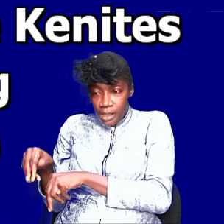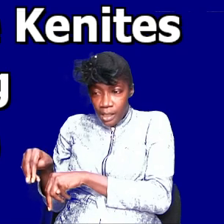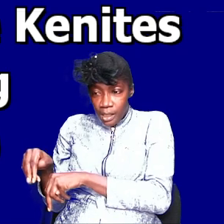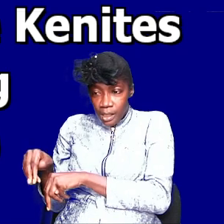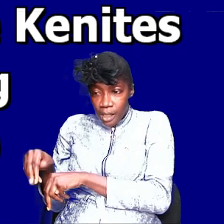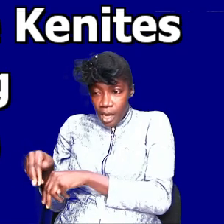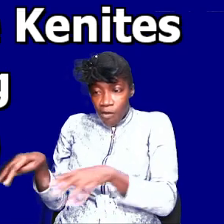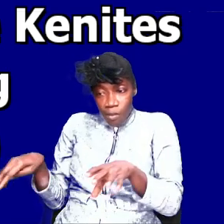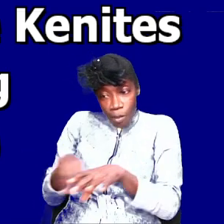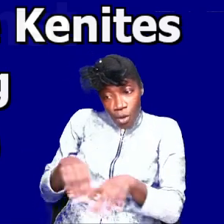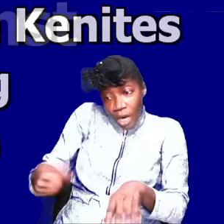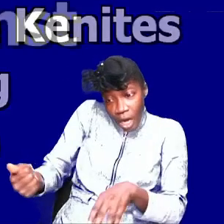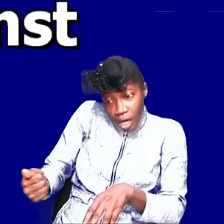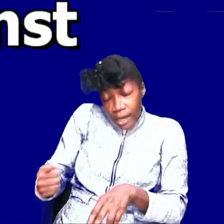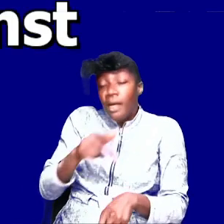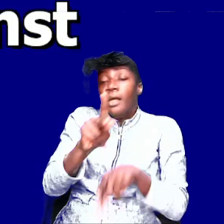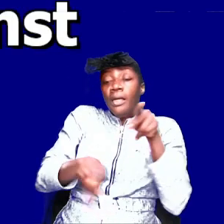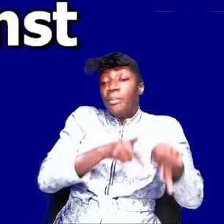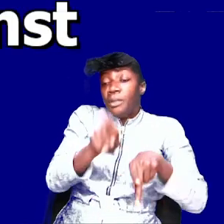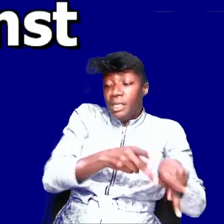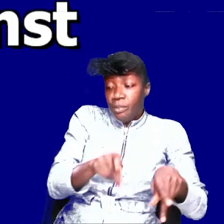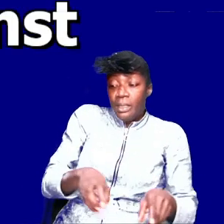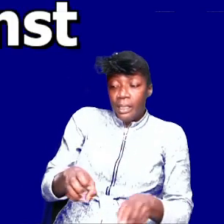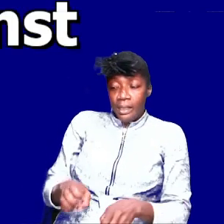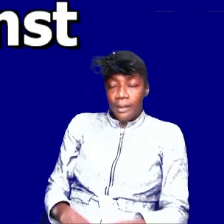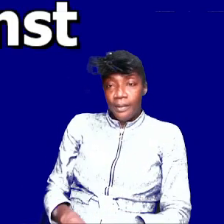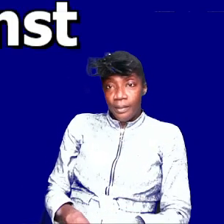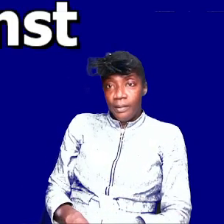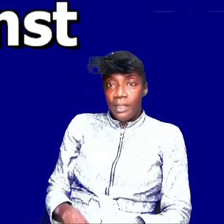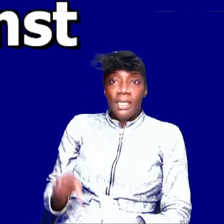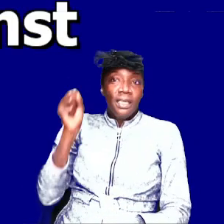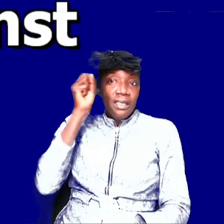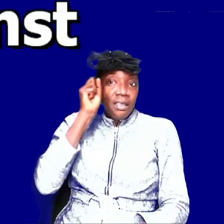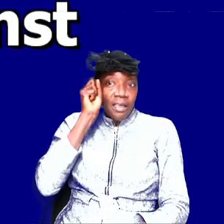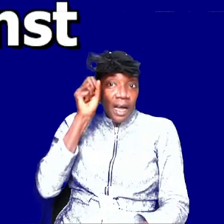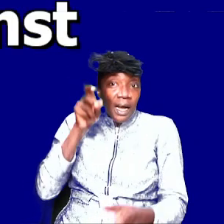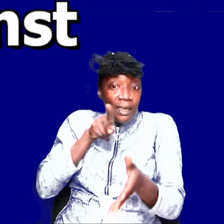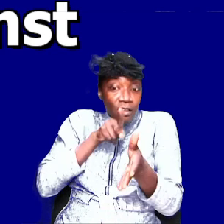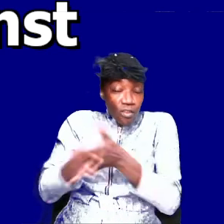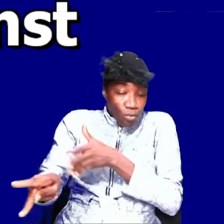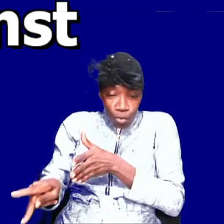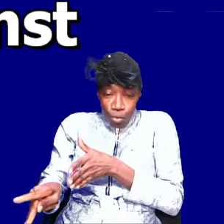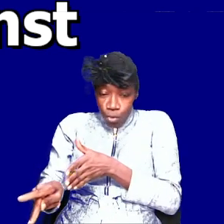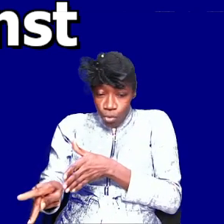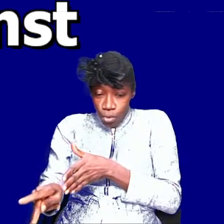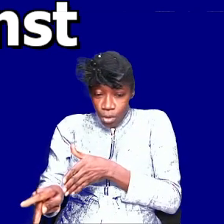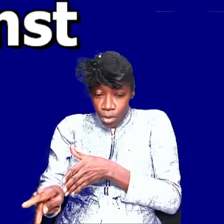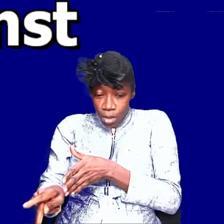from among the Amalekites. And Saul smote the Amalekites from